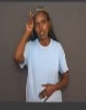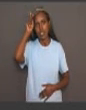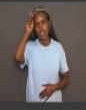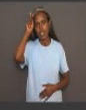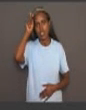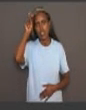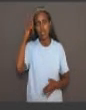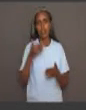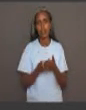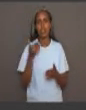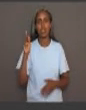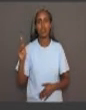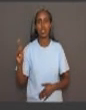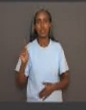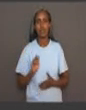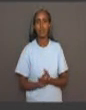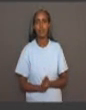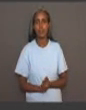k minus 1.